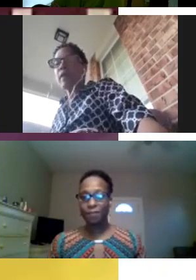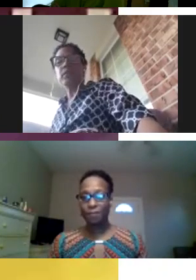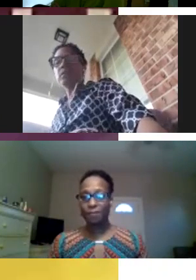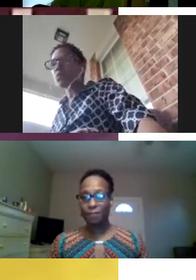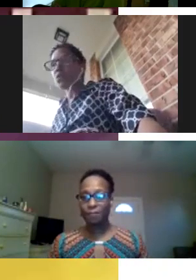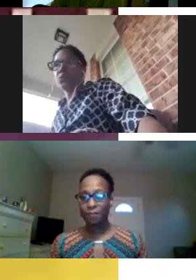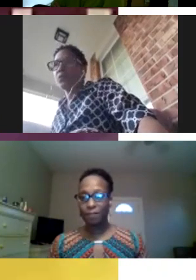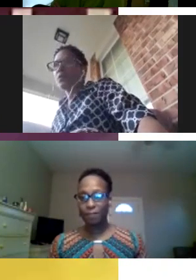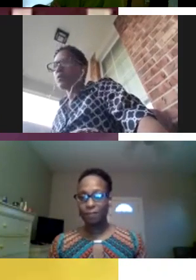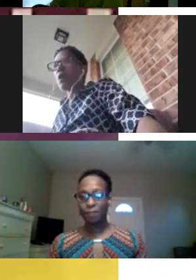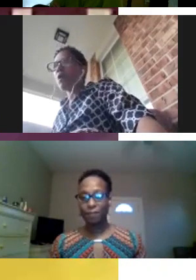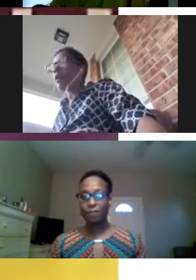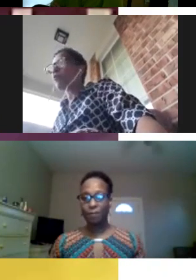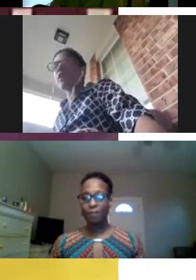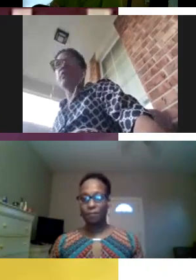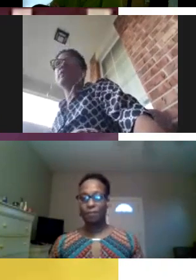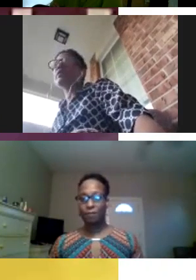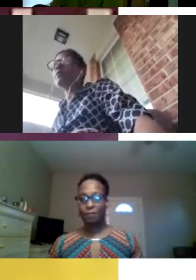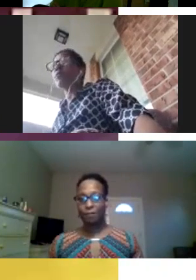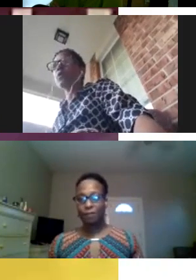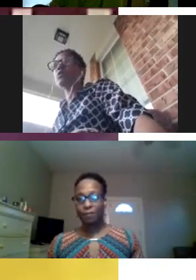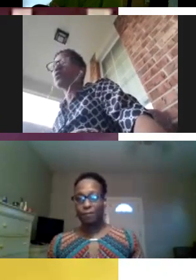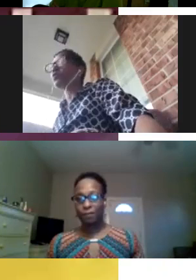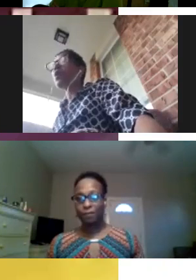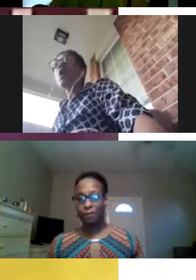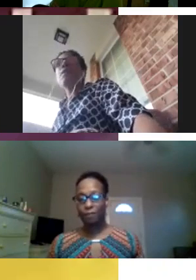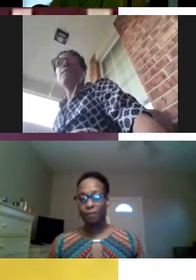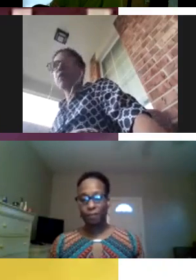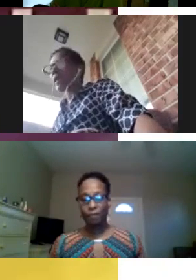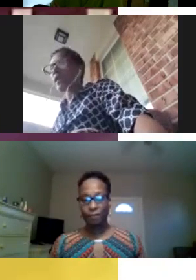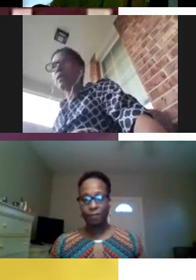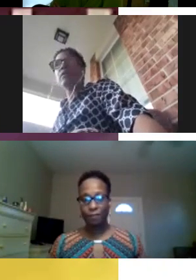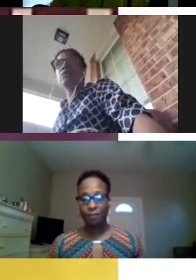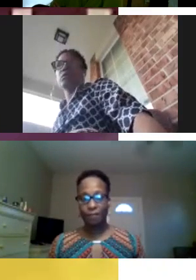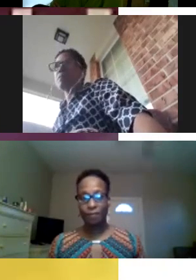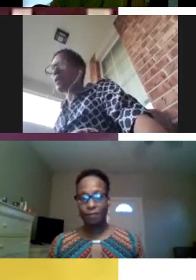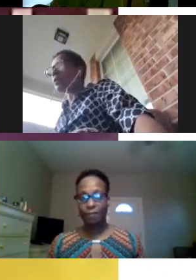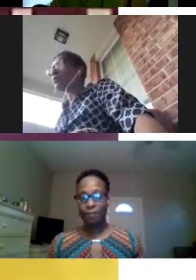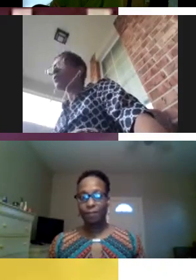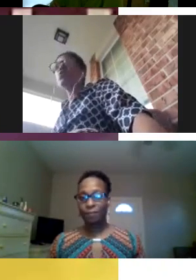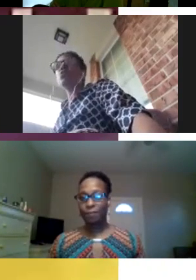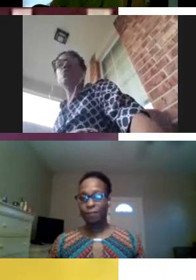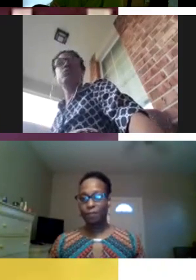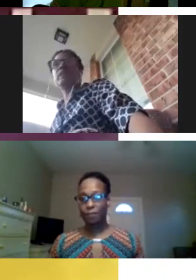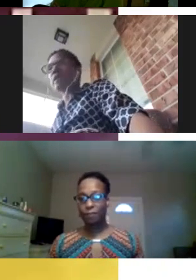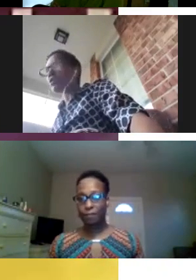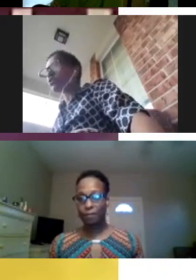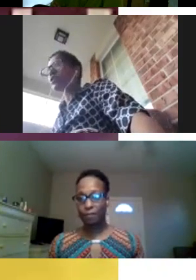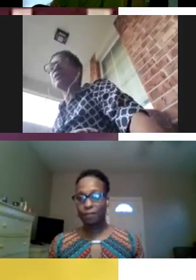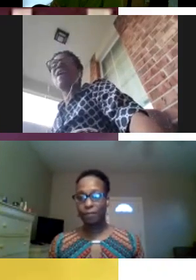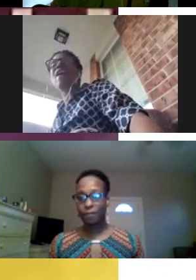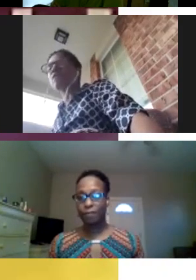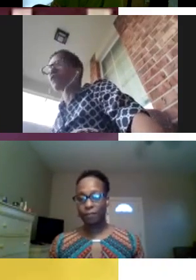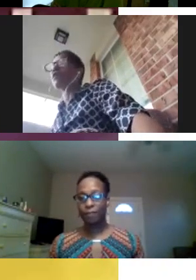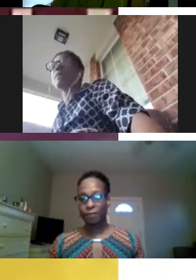that is so true. Y'all, healthcare is important to my grandkids, to me, to the seniors,